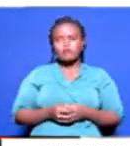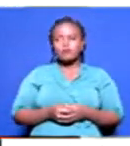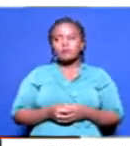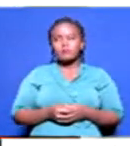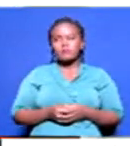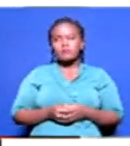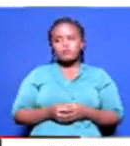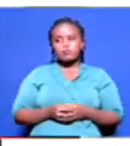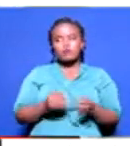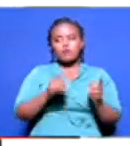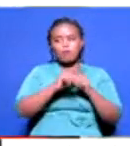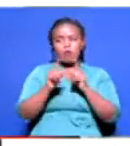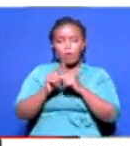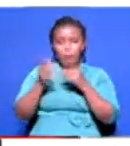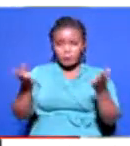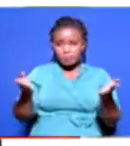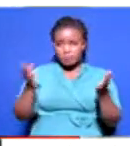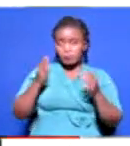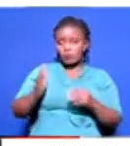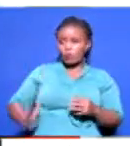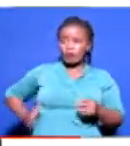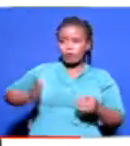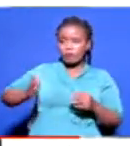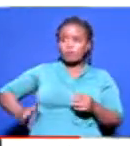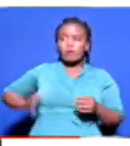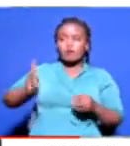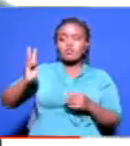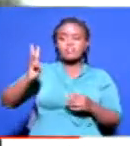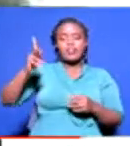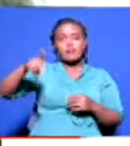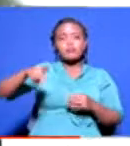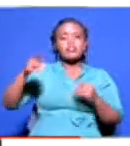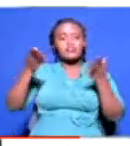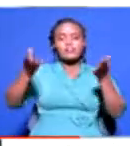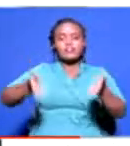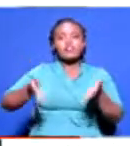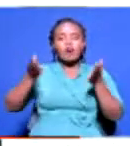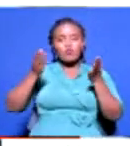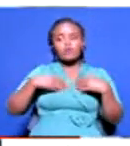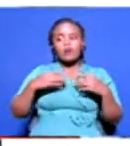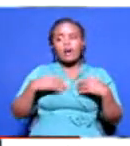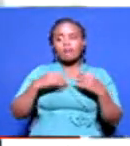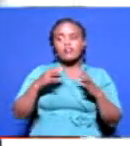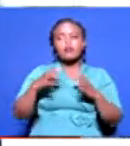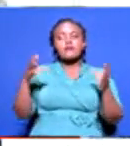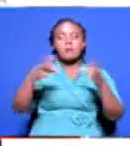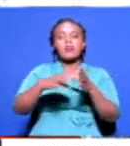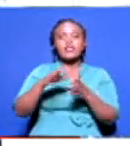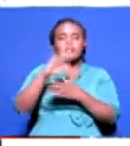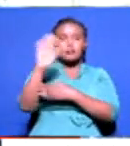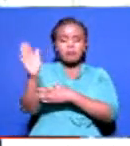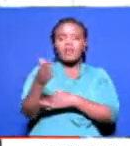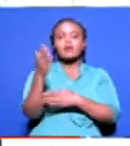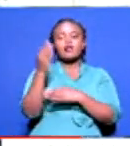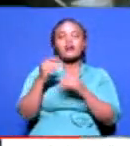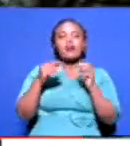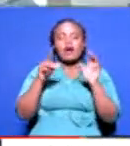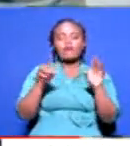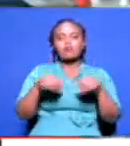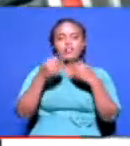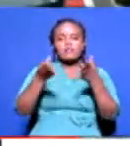In the meantime, Naivasha MP Jane Kihara will now fly the party's flag after she was issued with the party's nomination